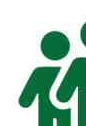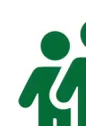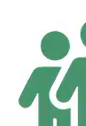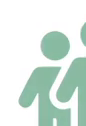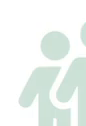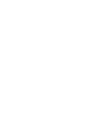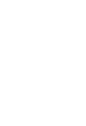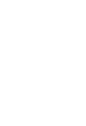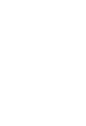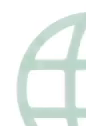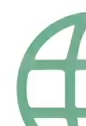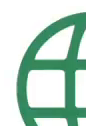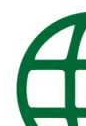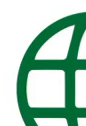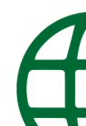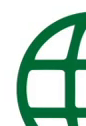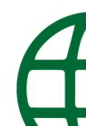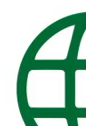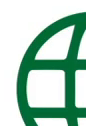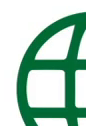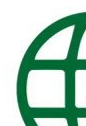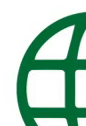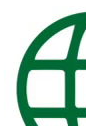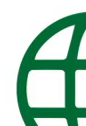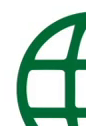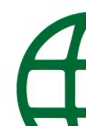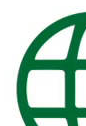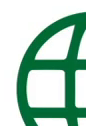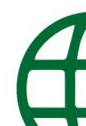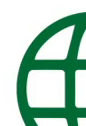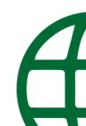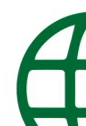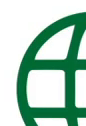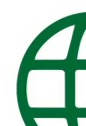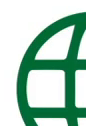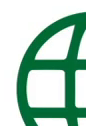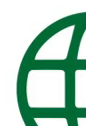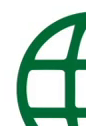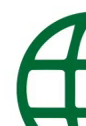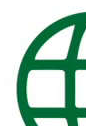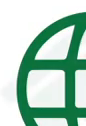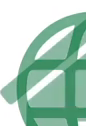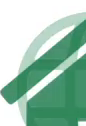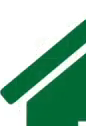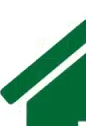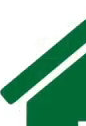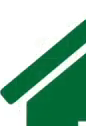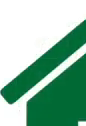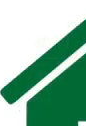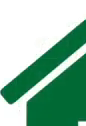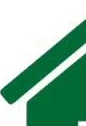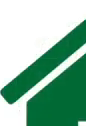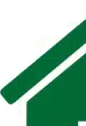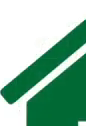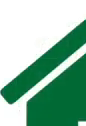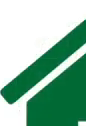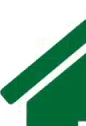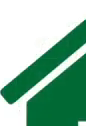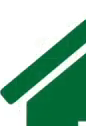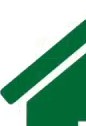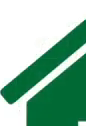1, 2. Let me know when you're ready. 1, 2, 3,